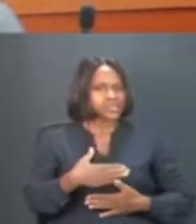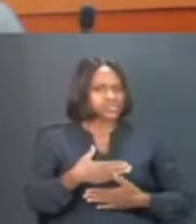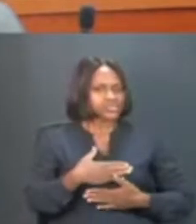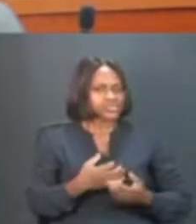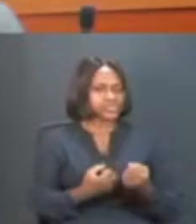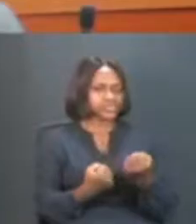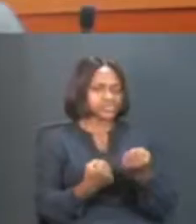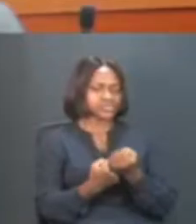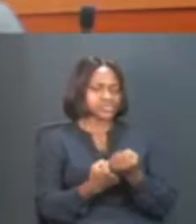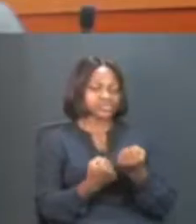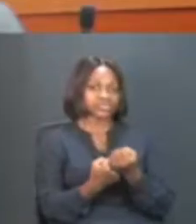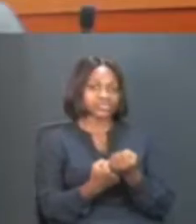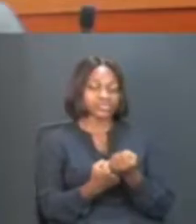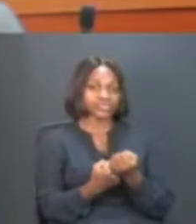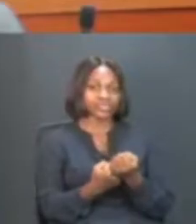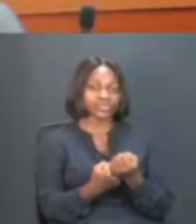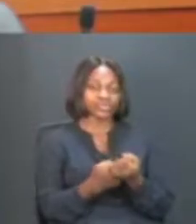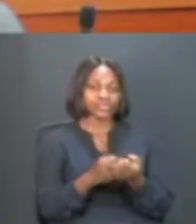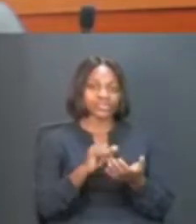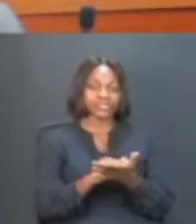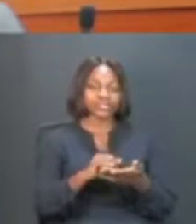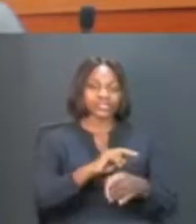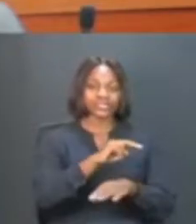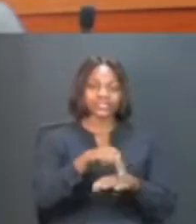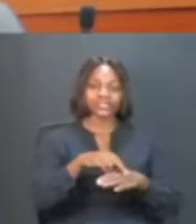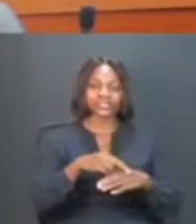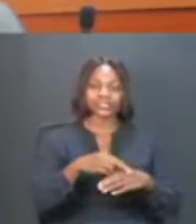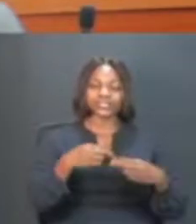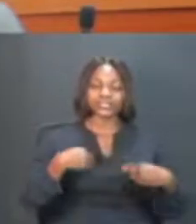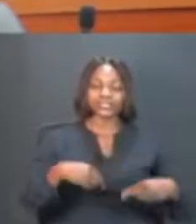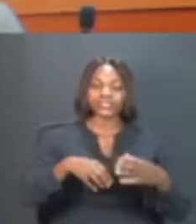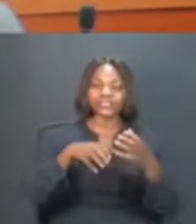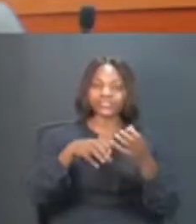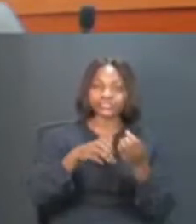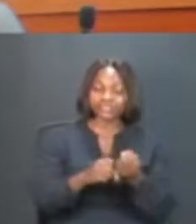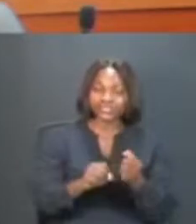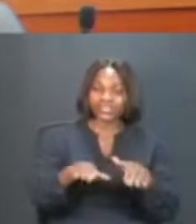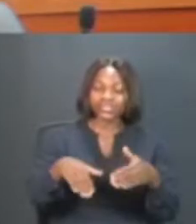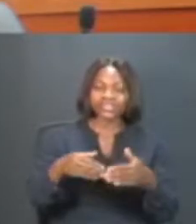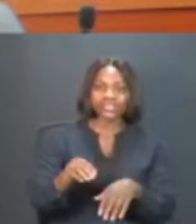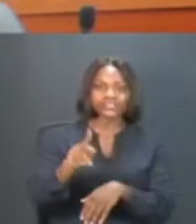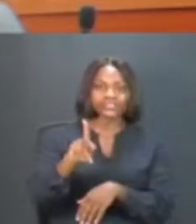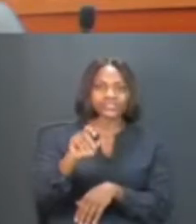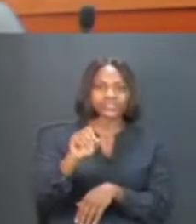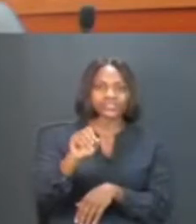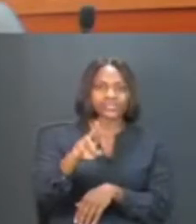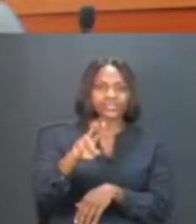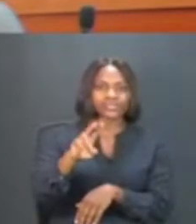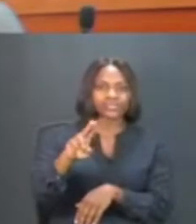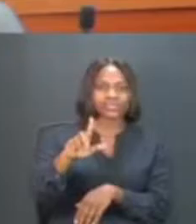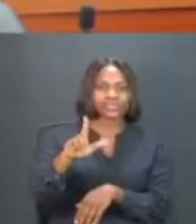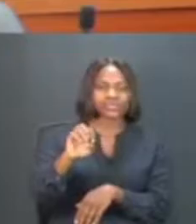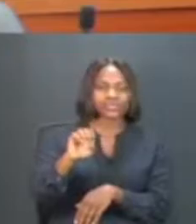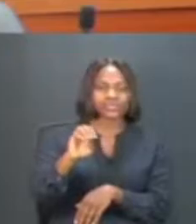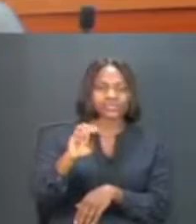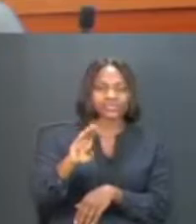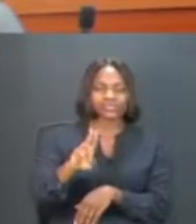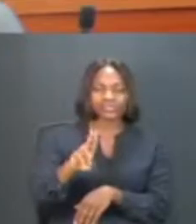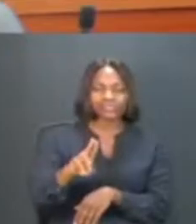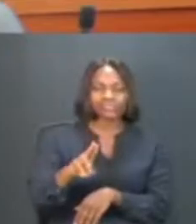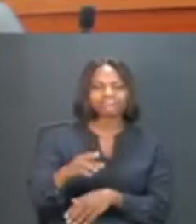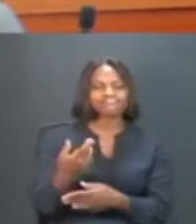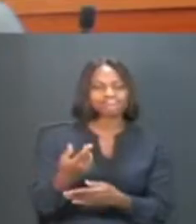provided by the National Health Trust to Kwalebu for the treatment of